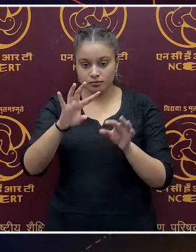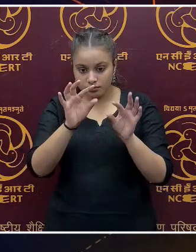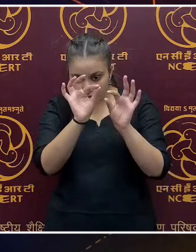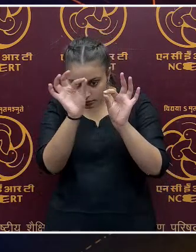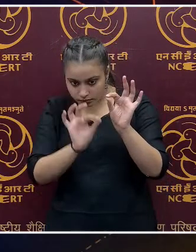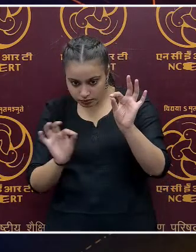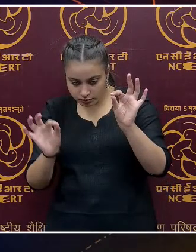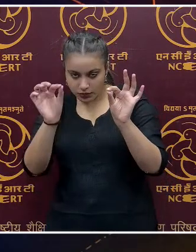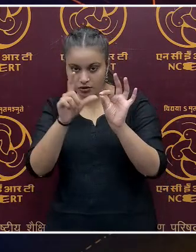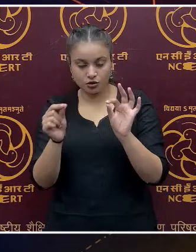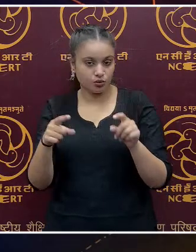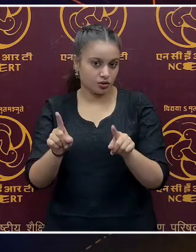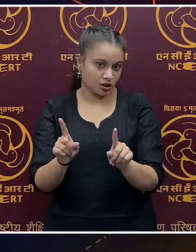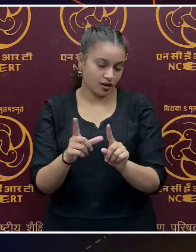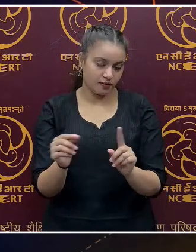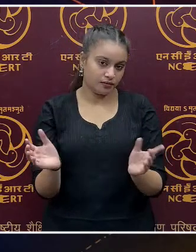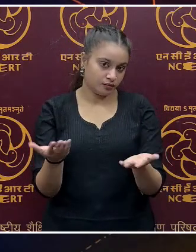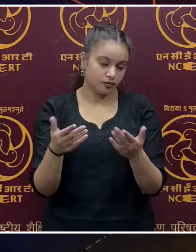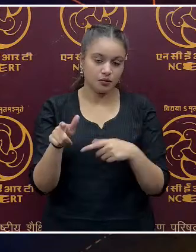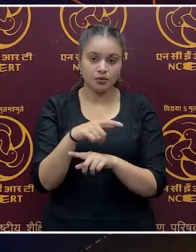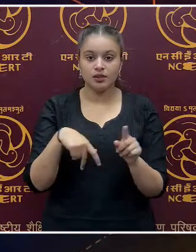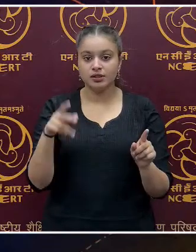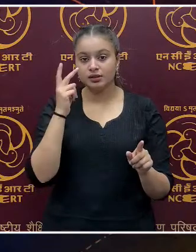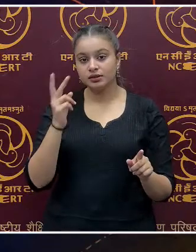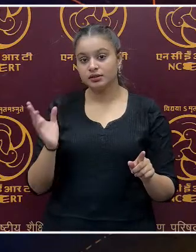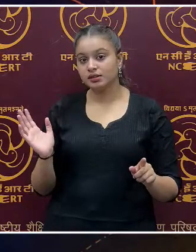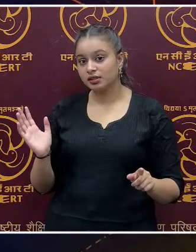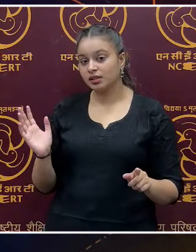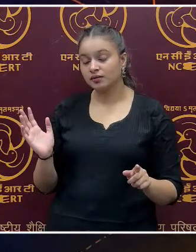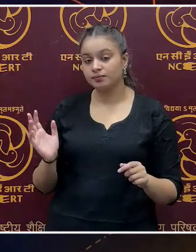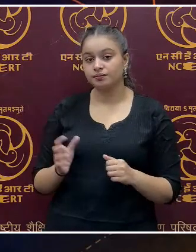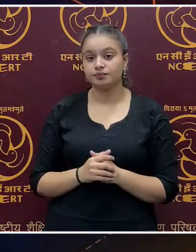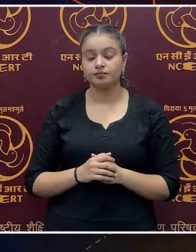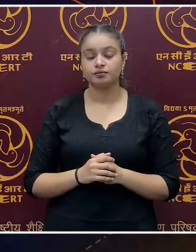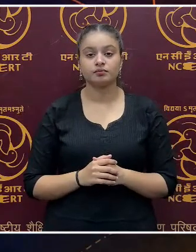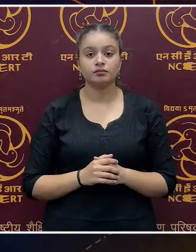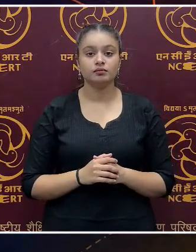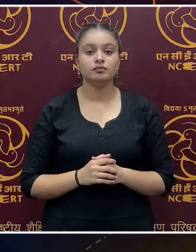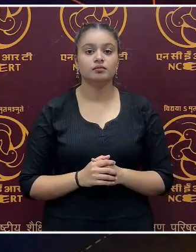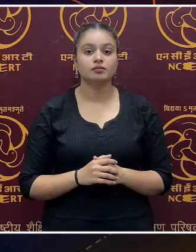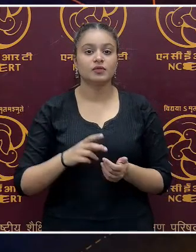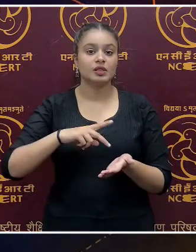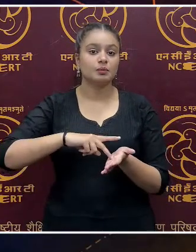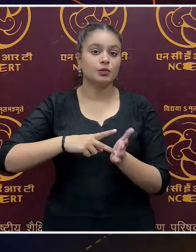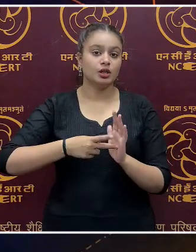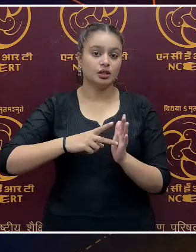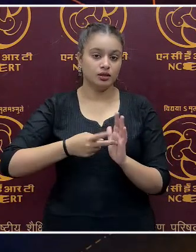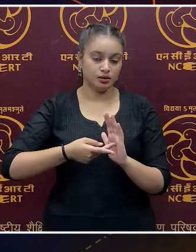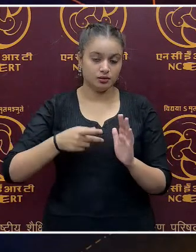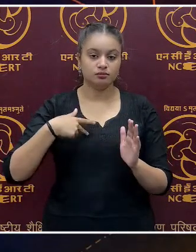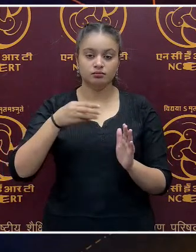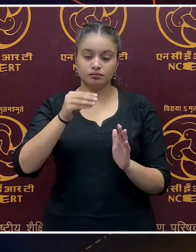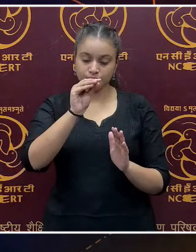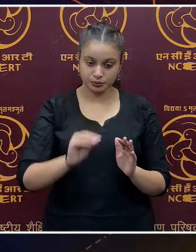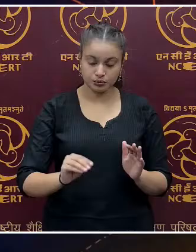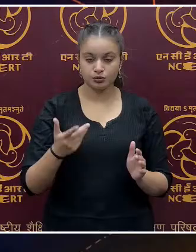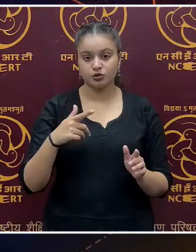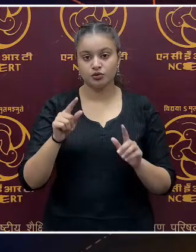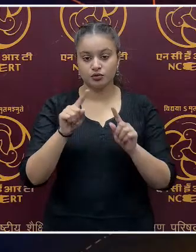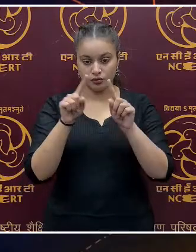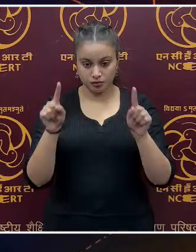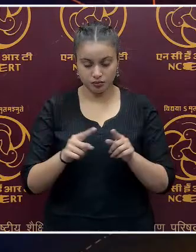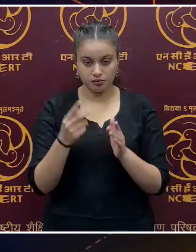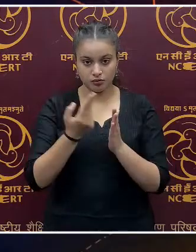angle. And also you could see here, move the protractor, observe the figure and enter the